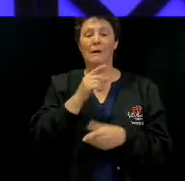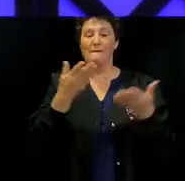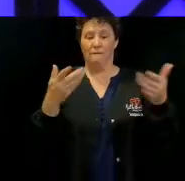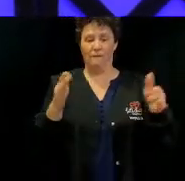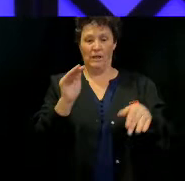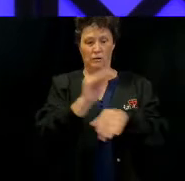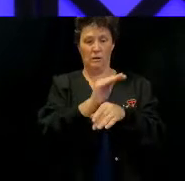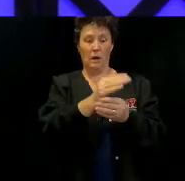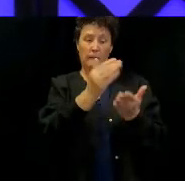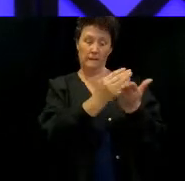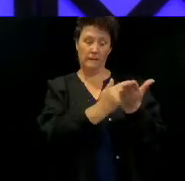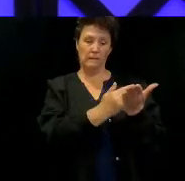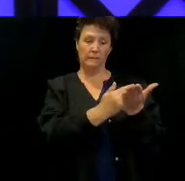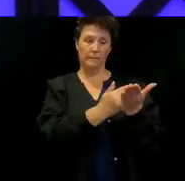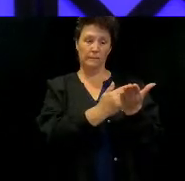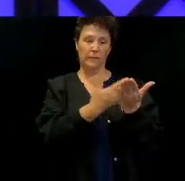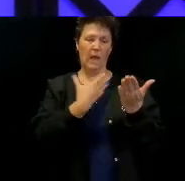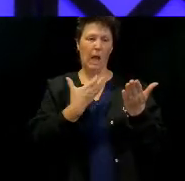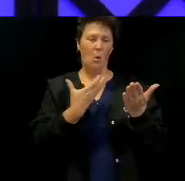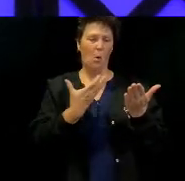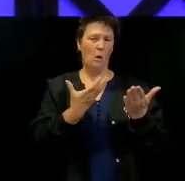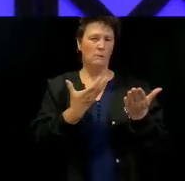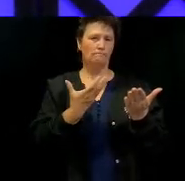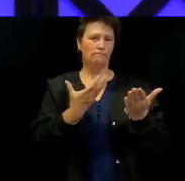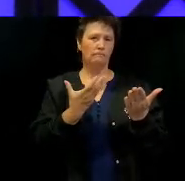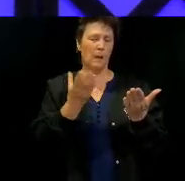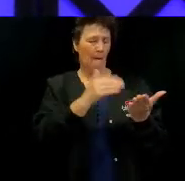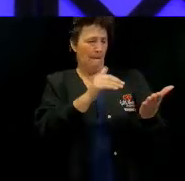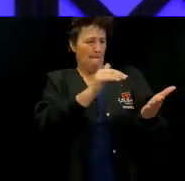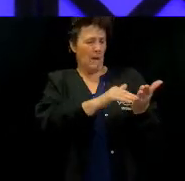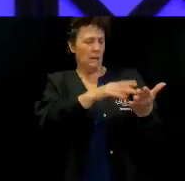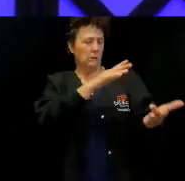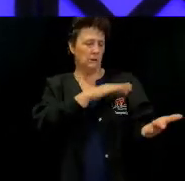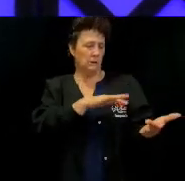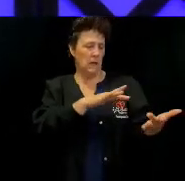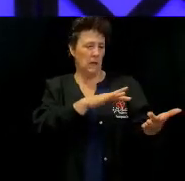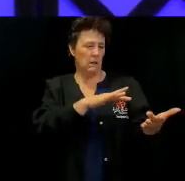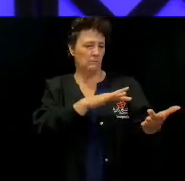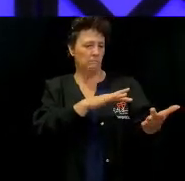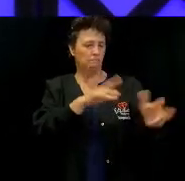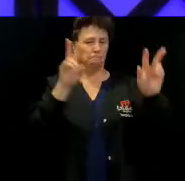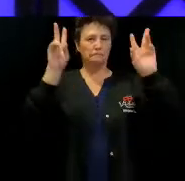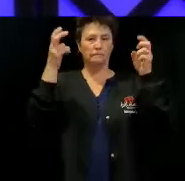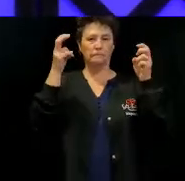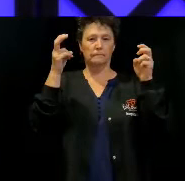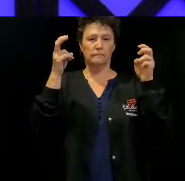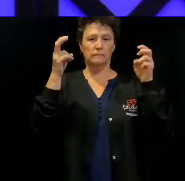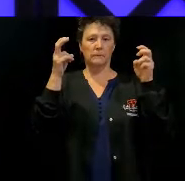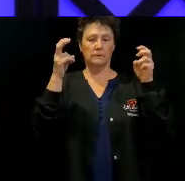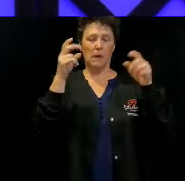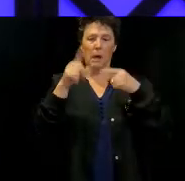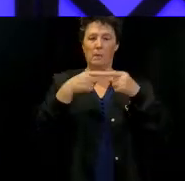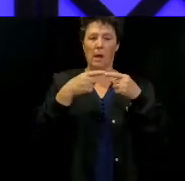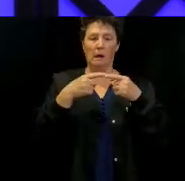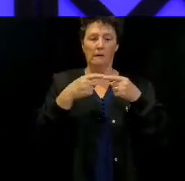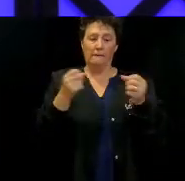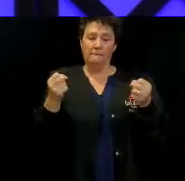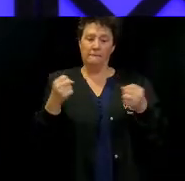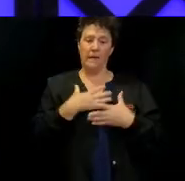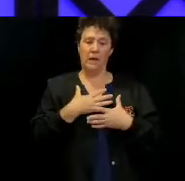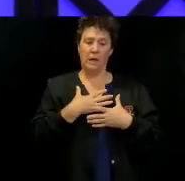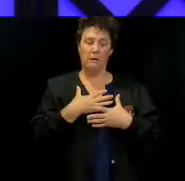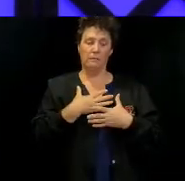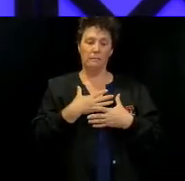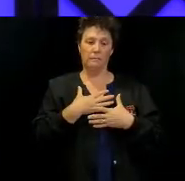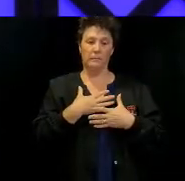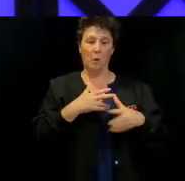because I want to knock some rust off of a topic, and I want to talk about fear tonight. Walking by faith requires us to deal